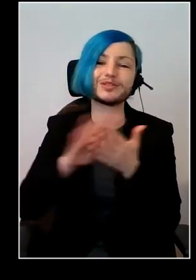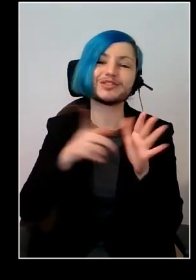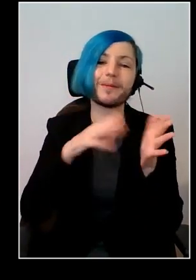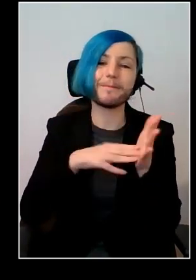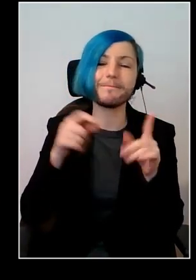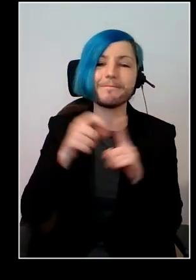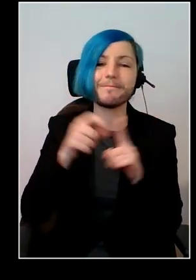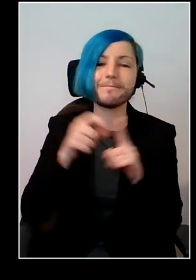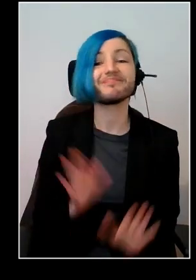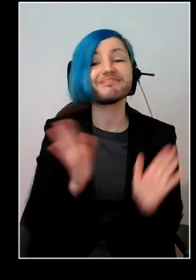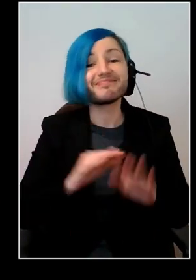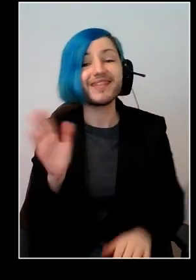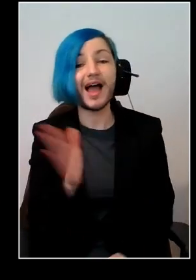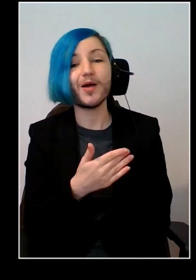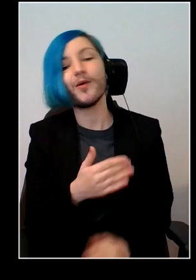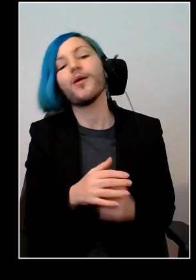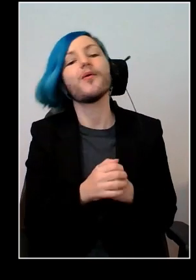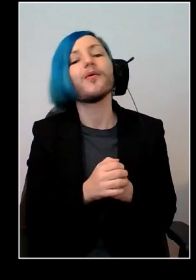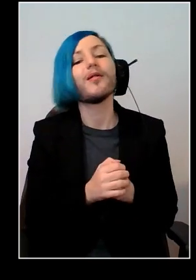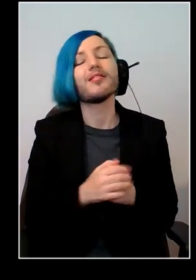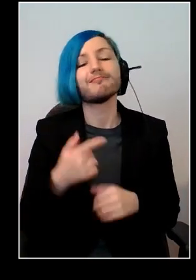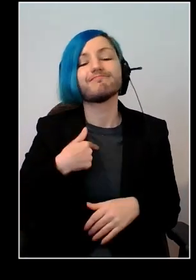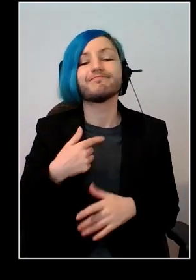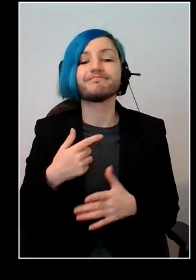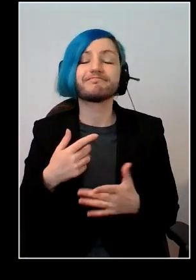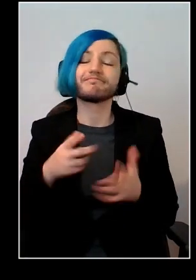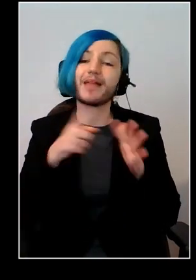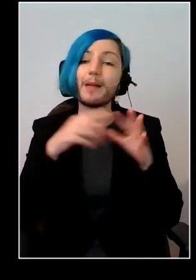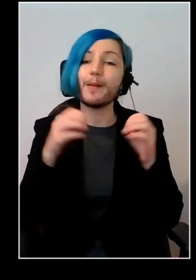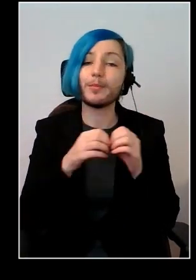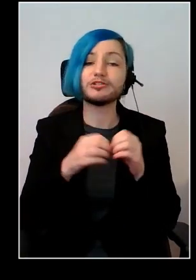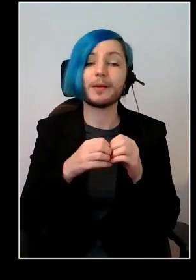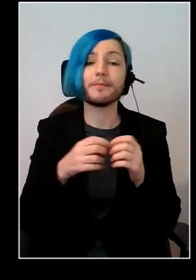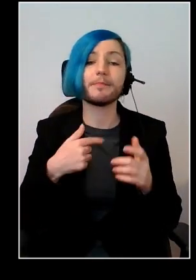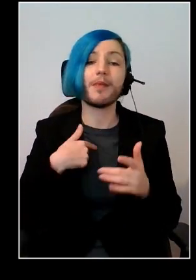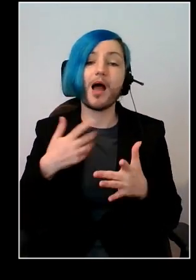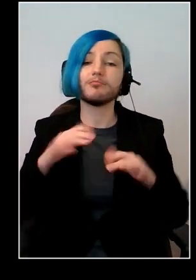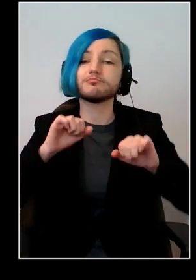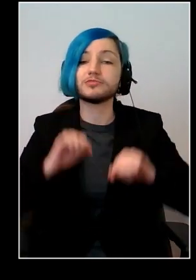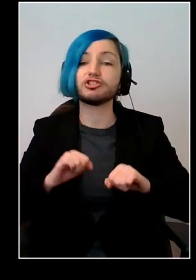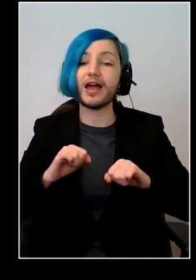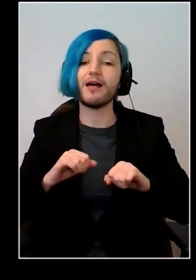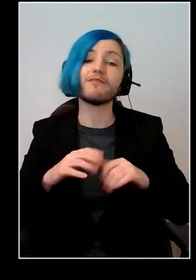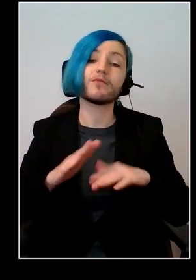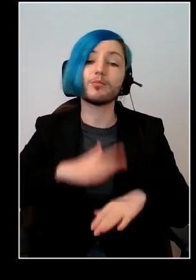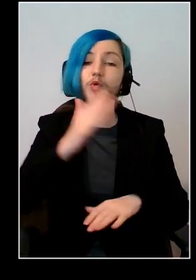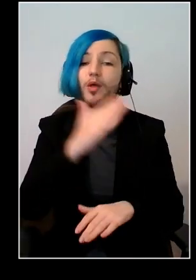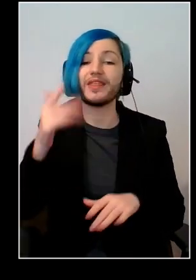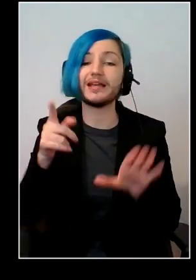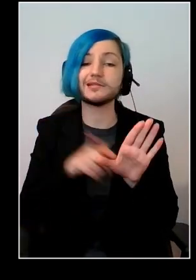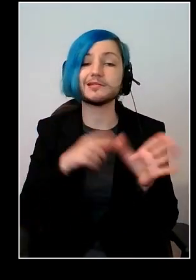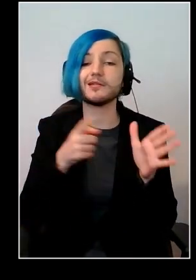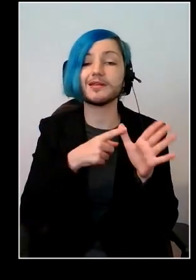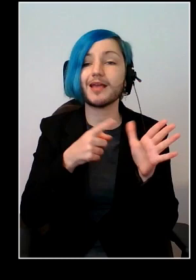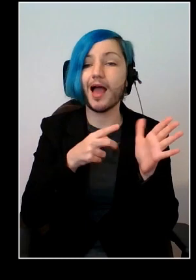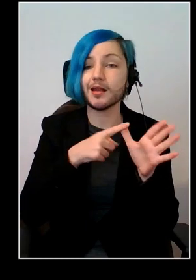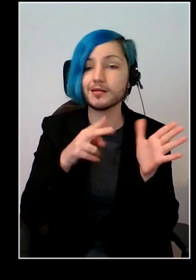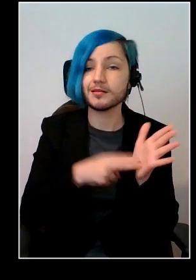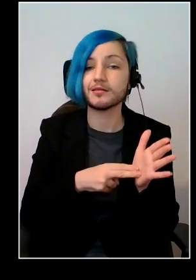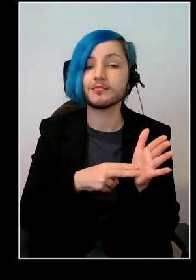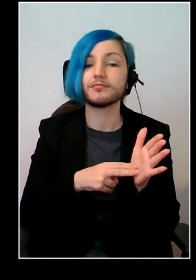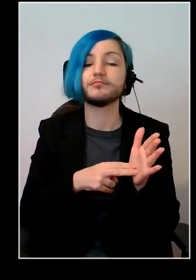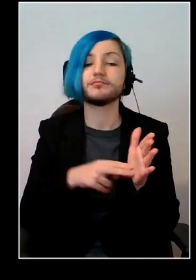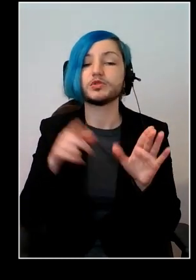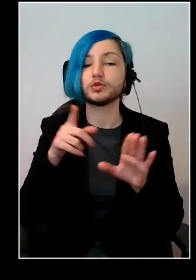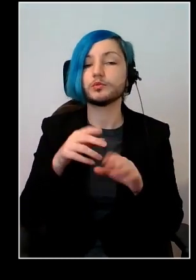awards. My name is Emma Beauchamp, and I'm the chair of the North East YAN. The Young Apprenticeship Ambassador Network is a community of current and